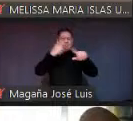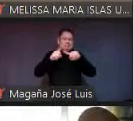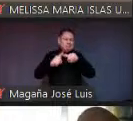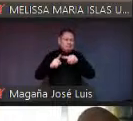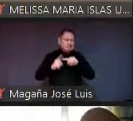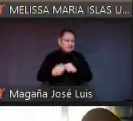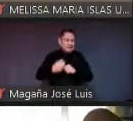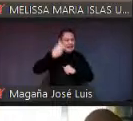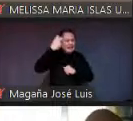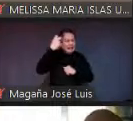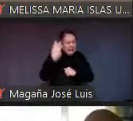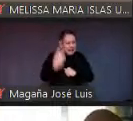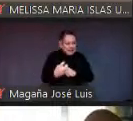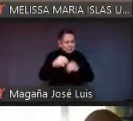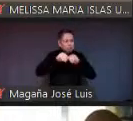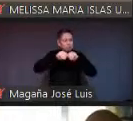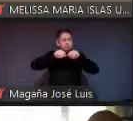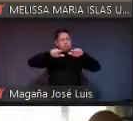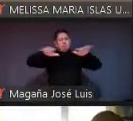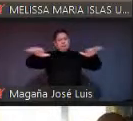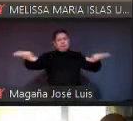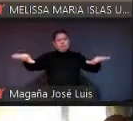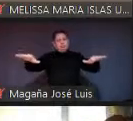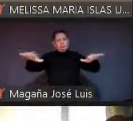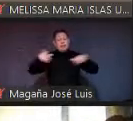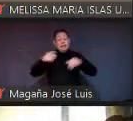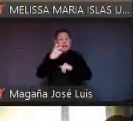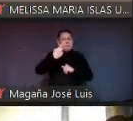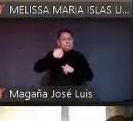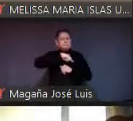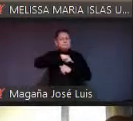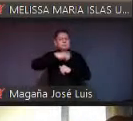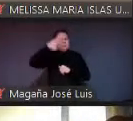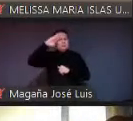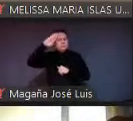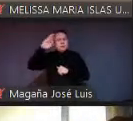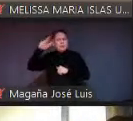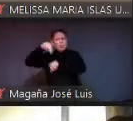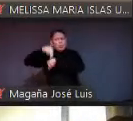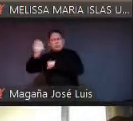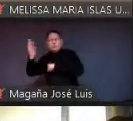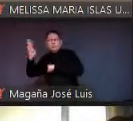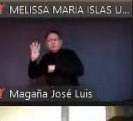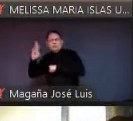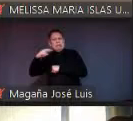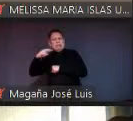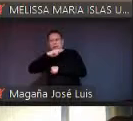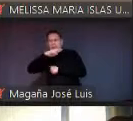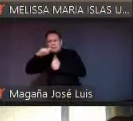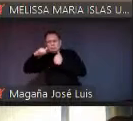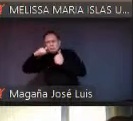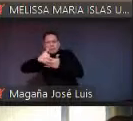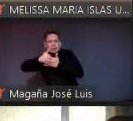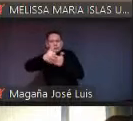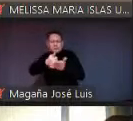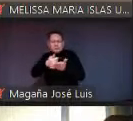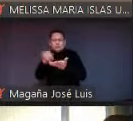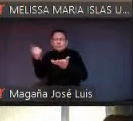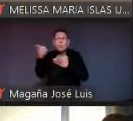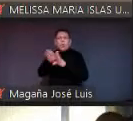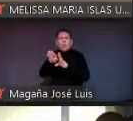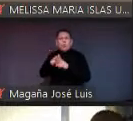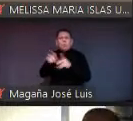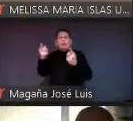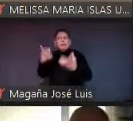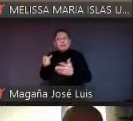this infographic on the right here from the WHO, which shows that a lot of our health inequalities are down to the social determinants